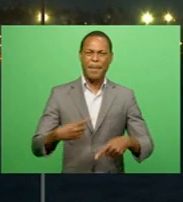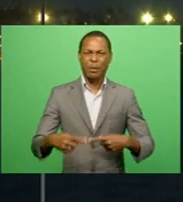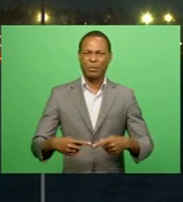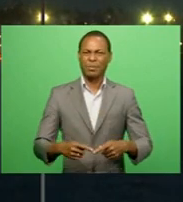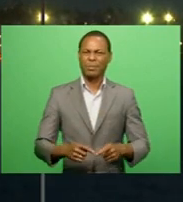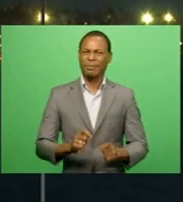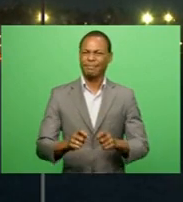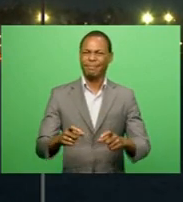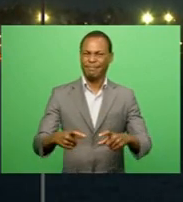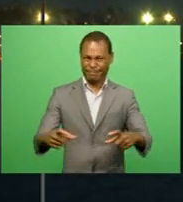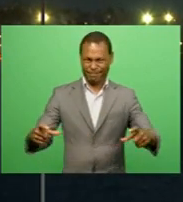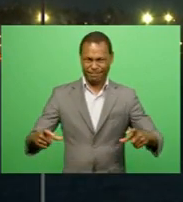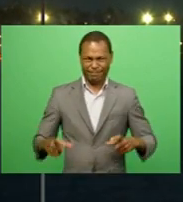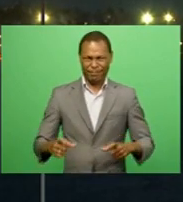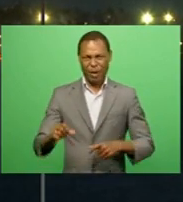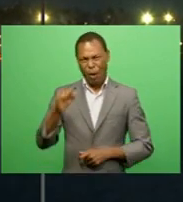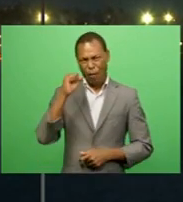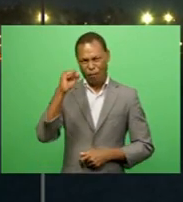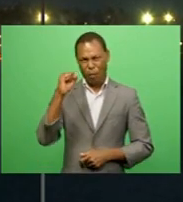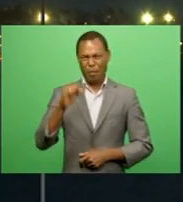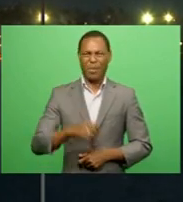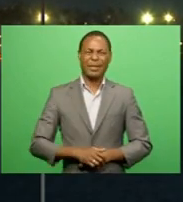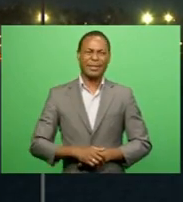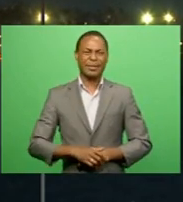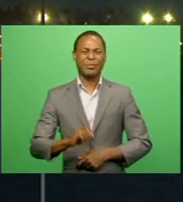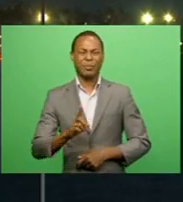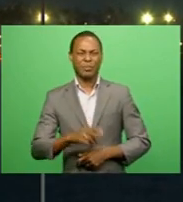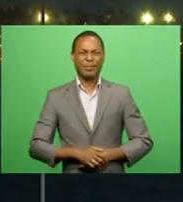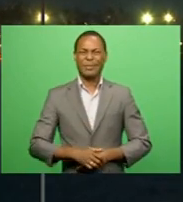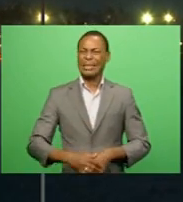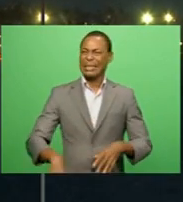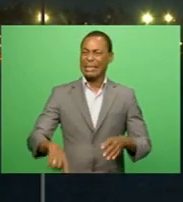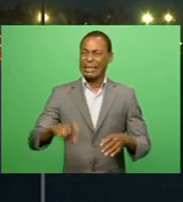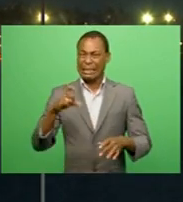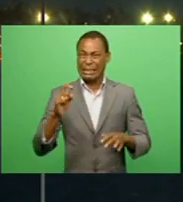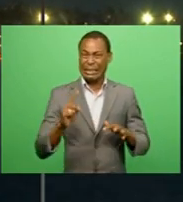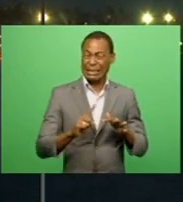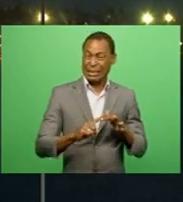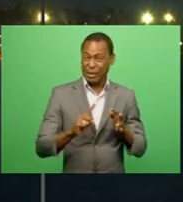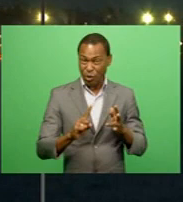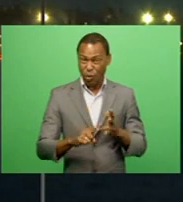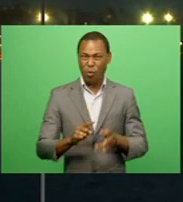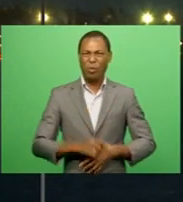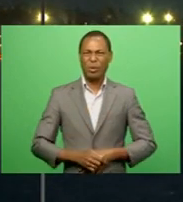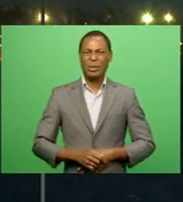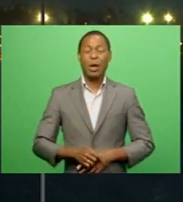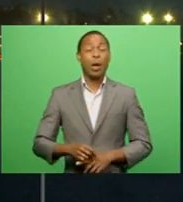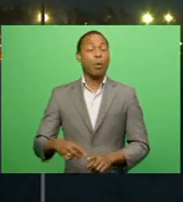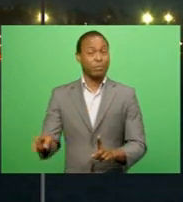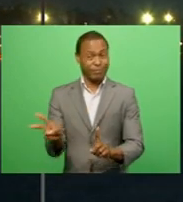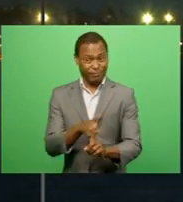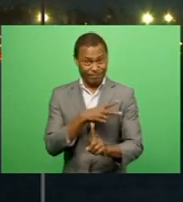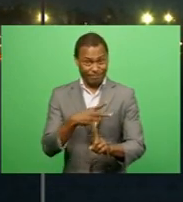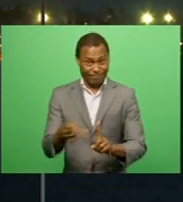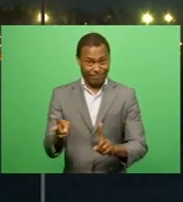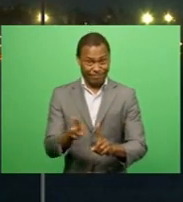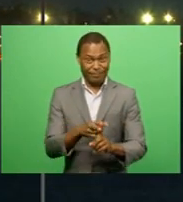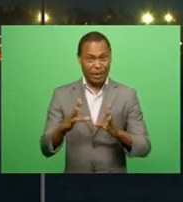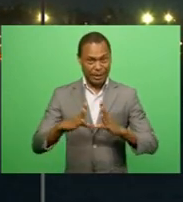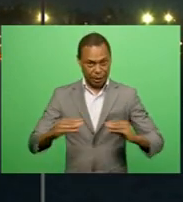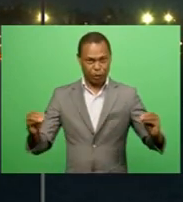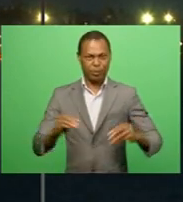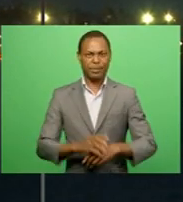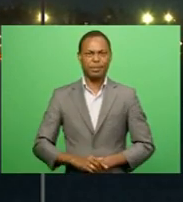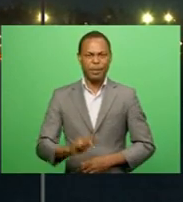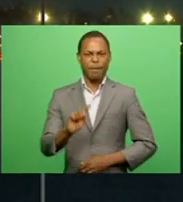former senior executive of a publicly listed company who is charged with 3 counts of sexual assault. The first 2 counts are in